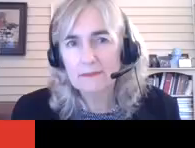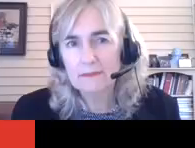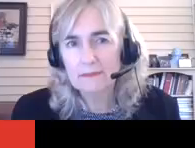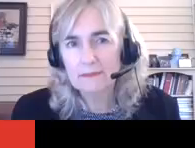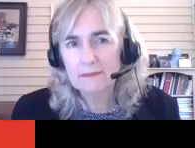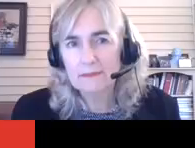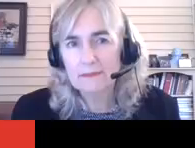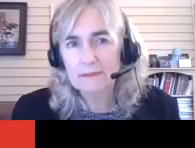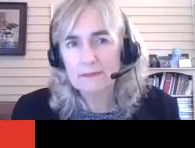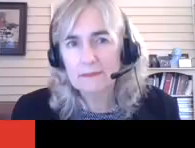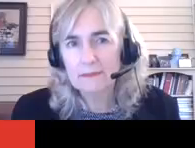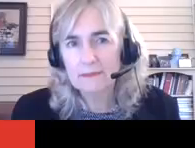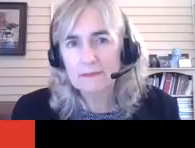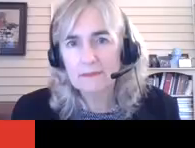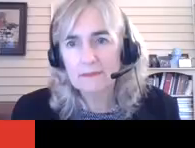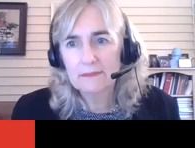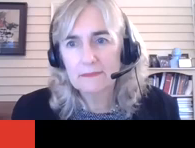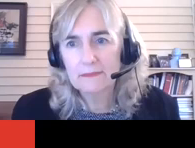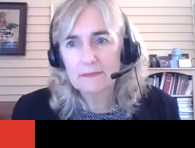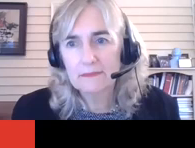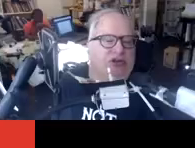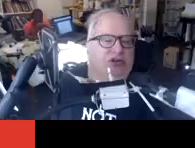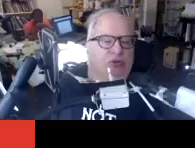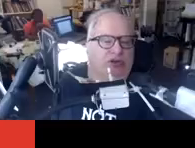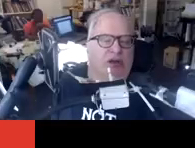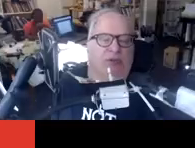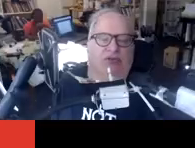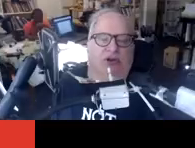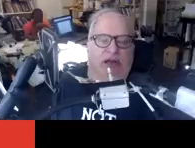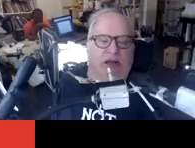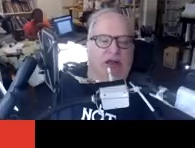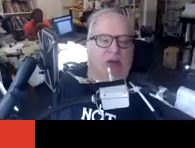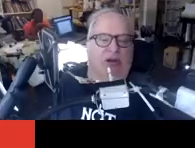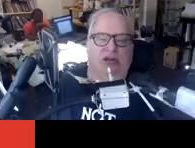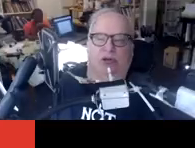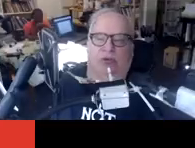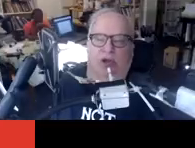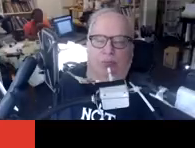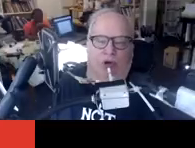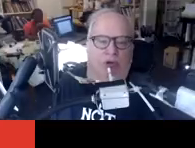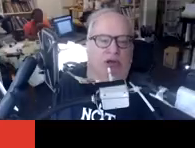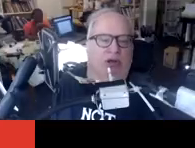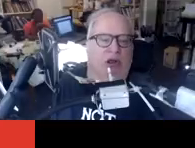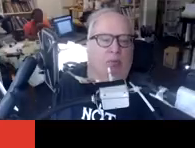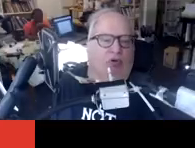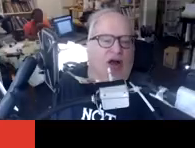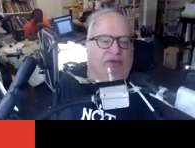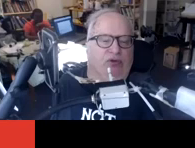The economics of assisted suicide. Assisted suicide makes for a deadly combination with our